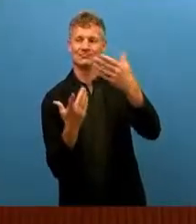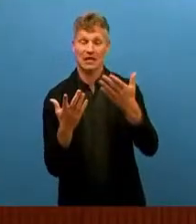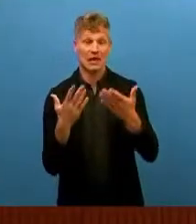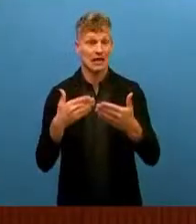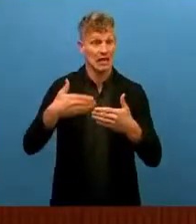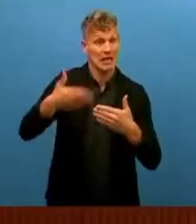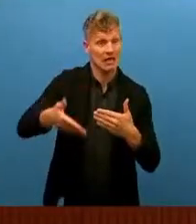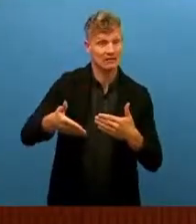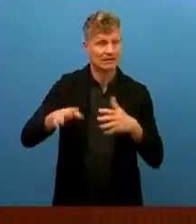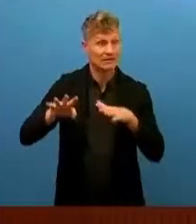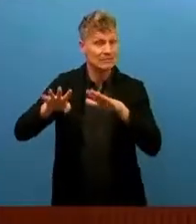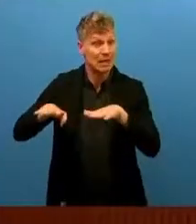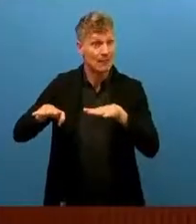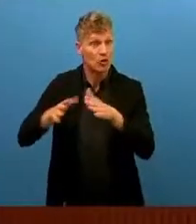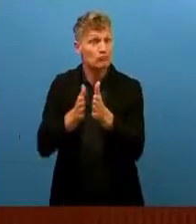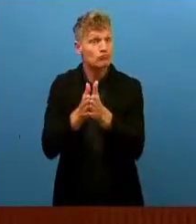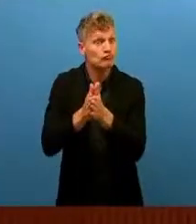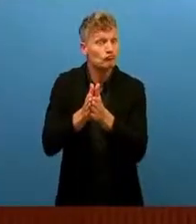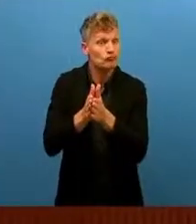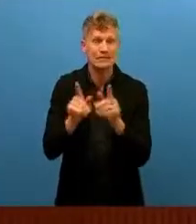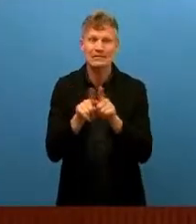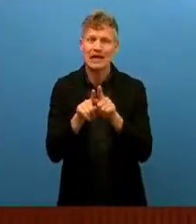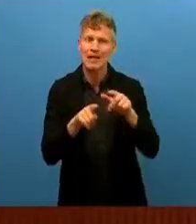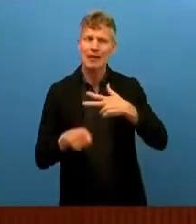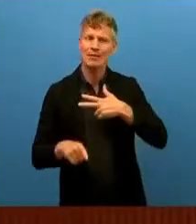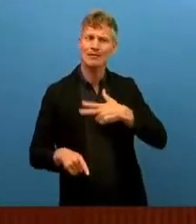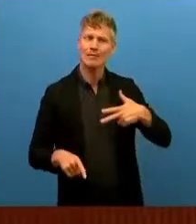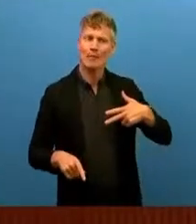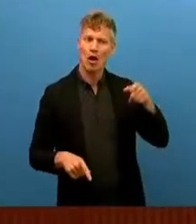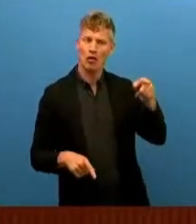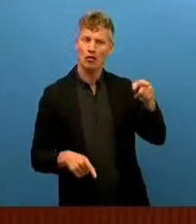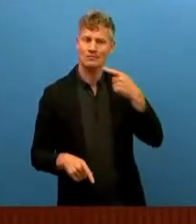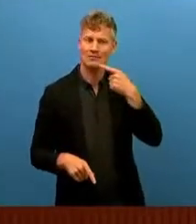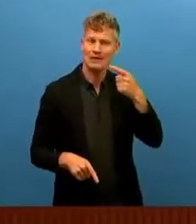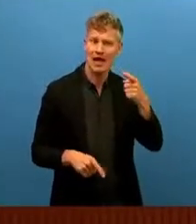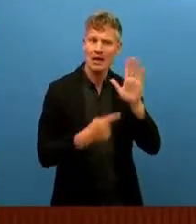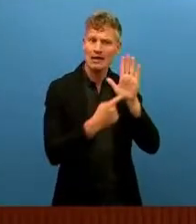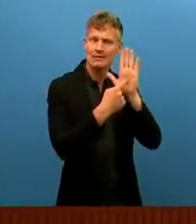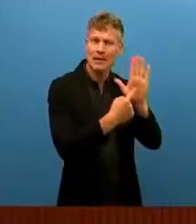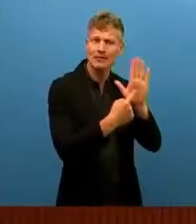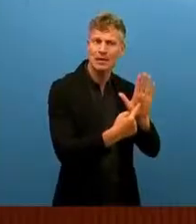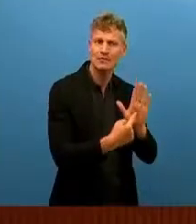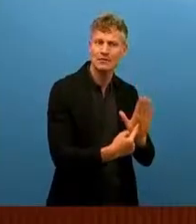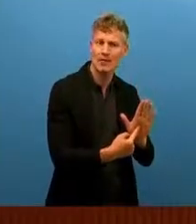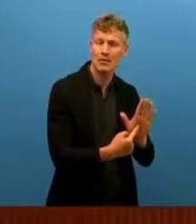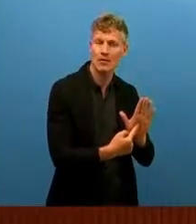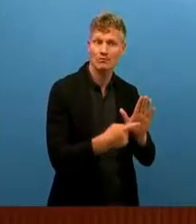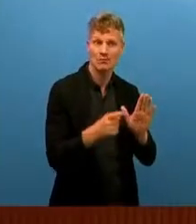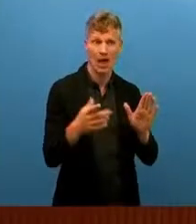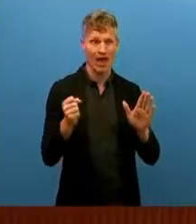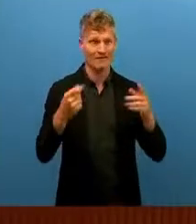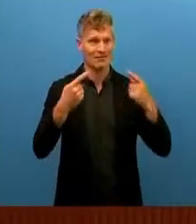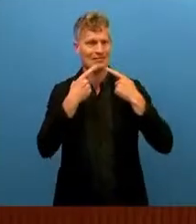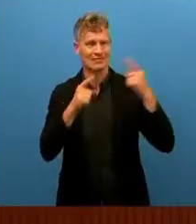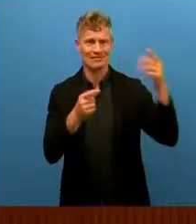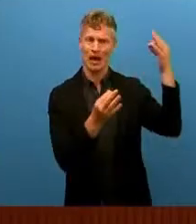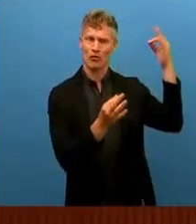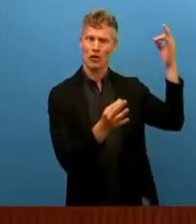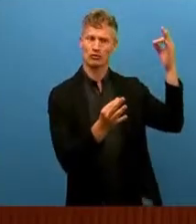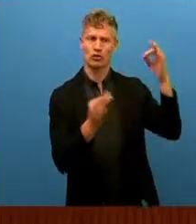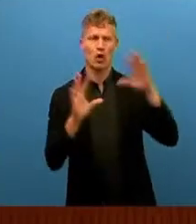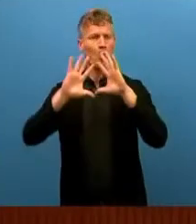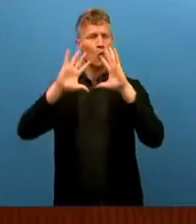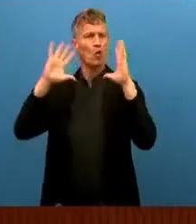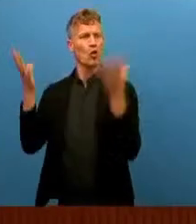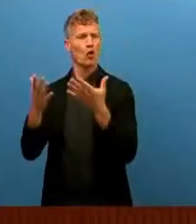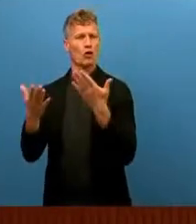September, like the delegation of Denmark highlighted examples from the Declaration to the World Conference. Partnership is how